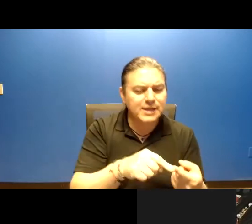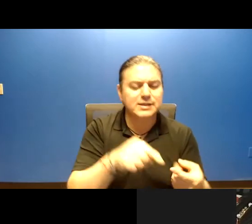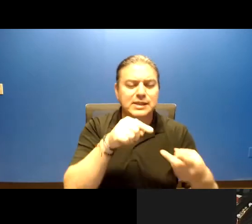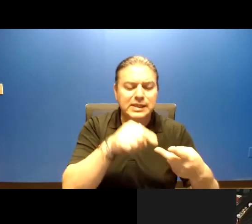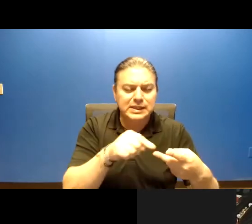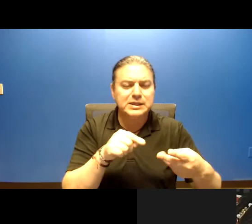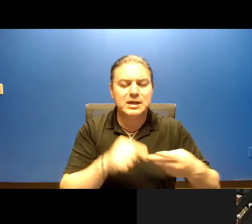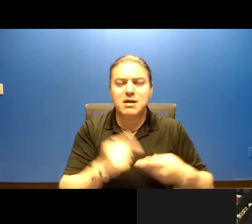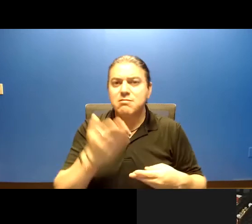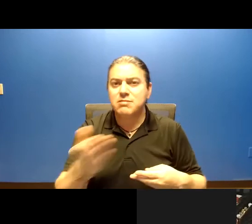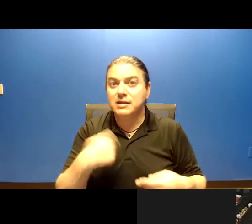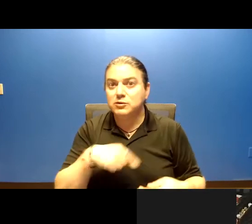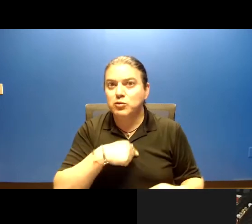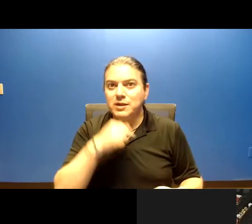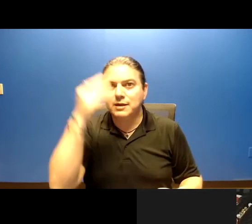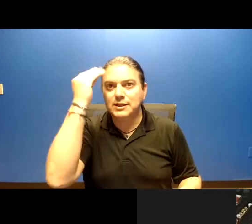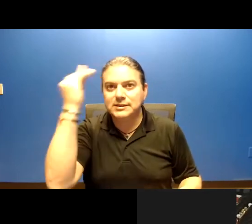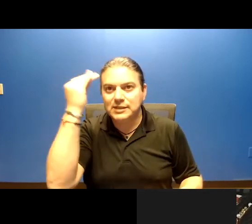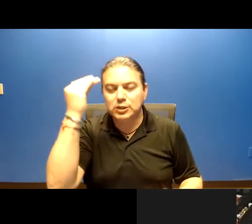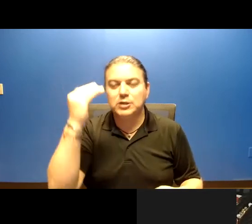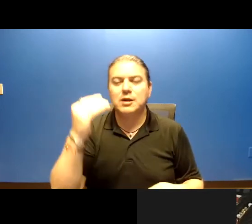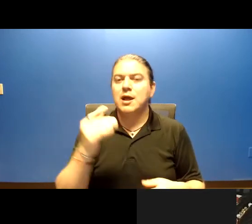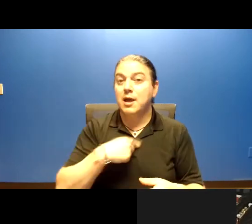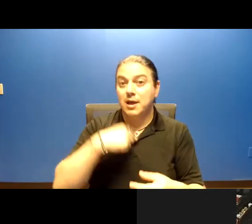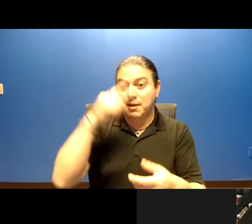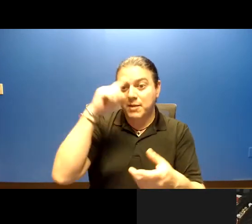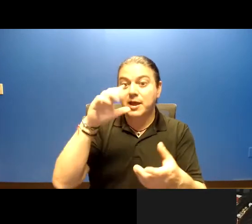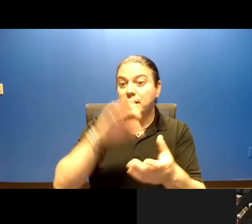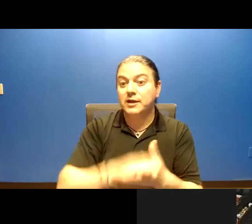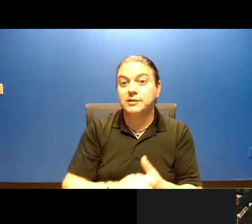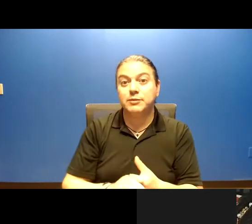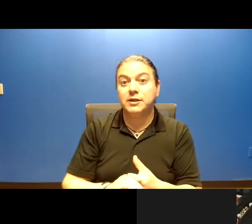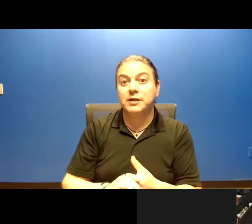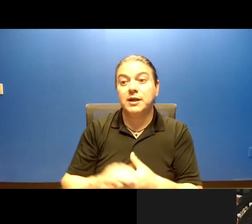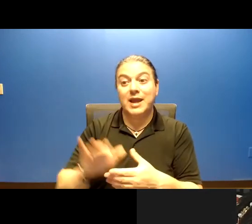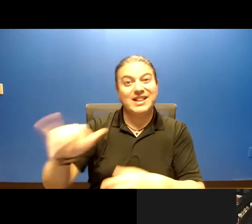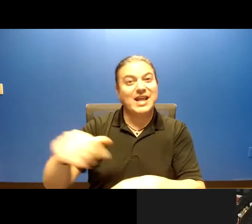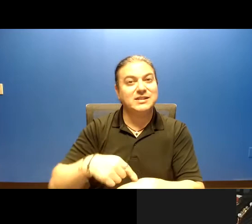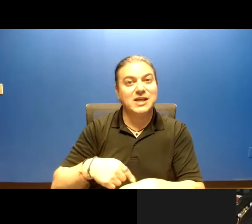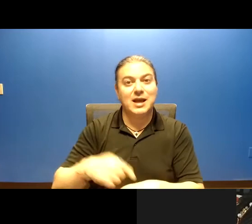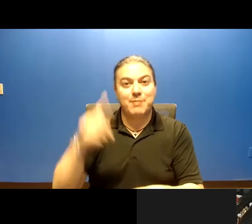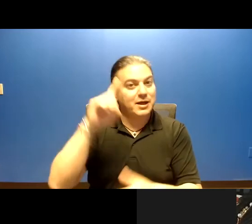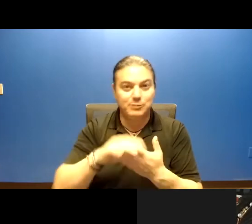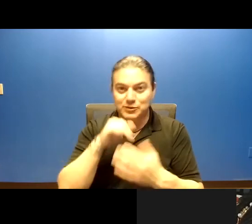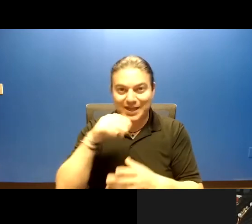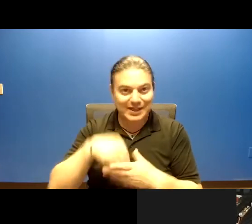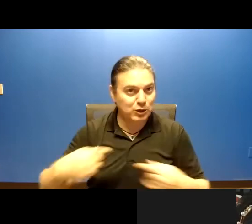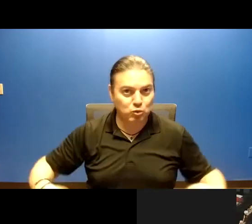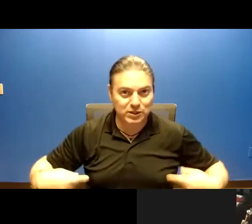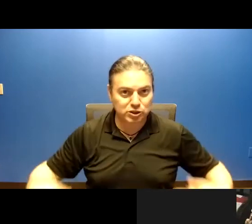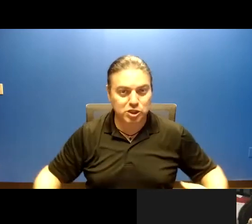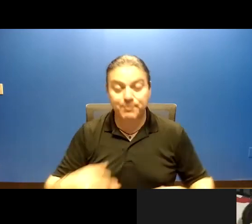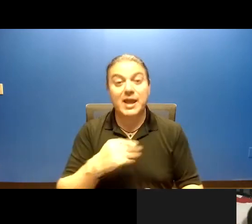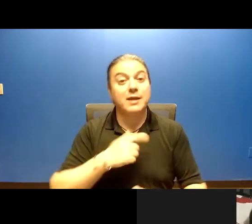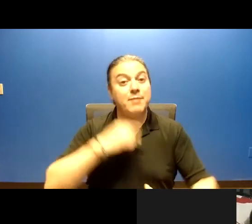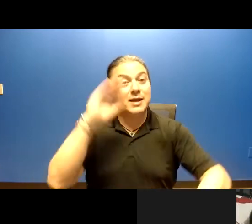hadn't considered. We were, my husband at the time was not in a wheelchair yet, and my son, it was just,